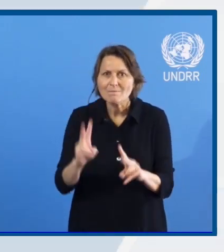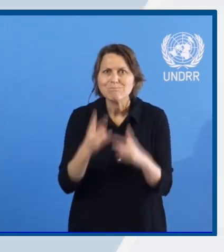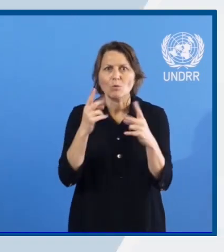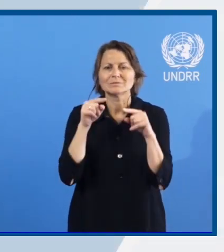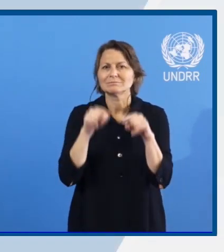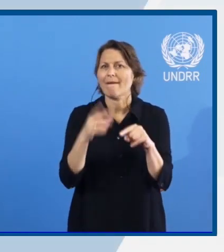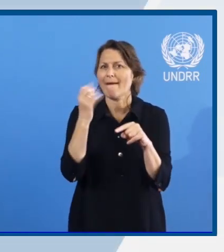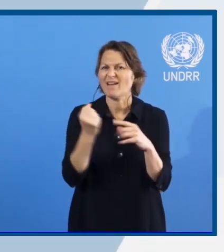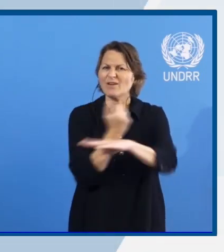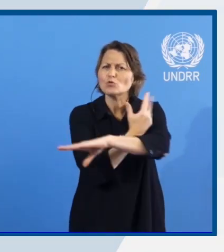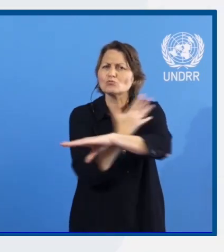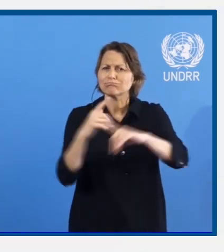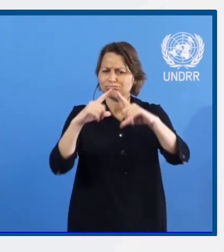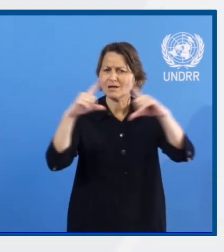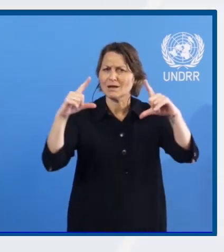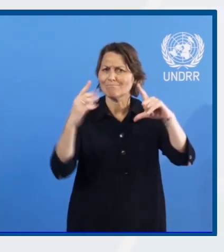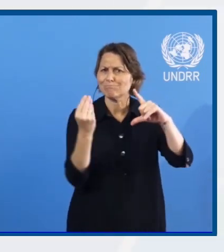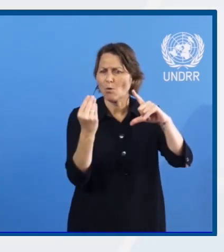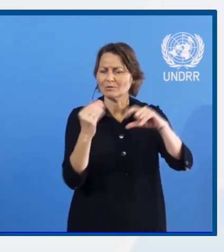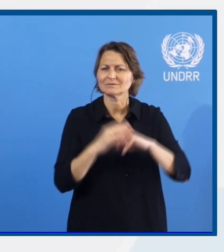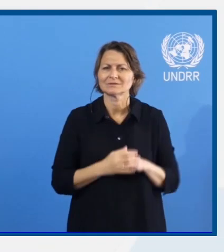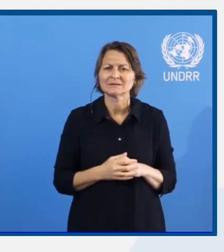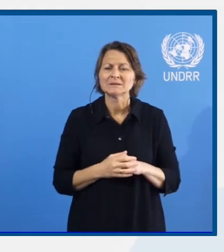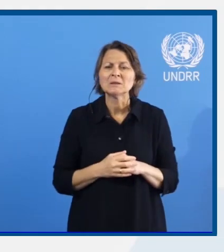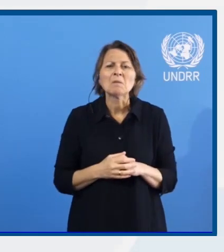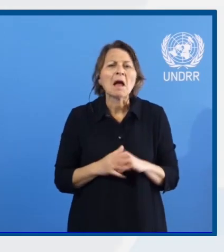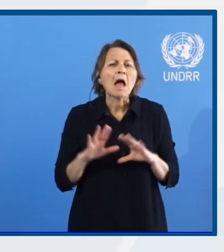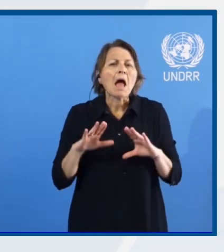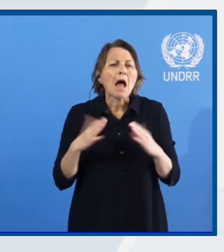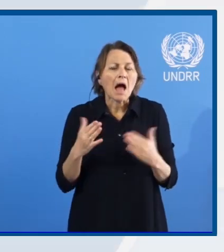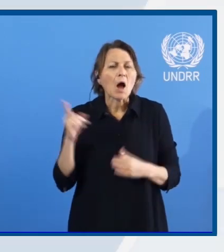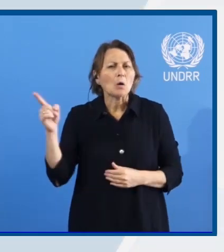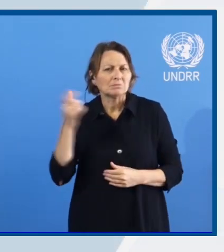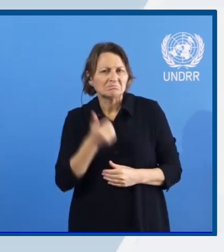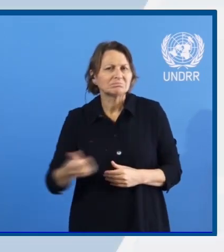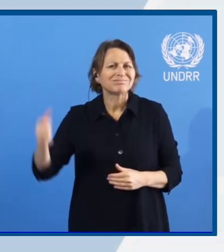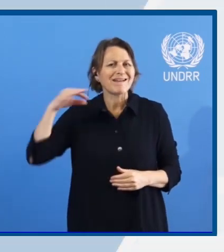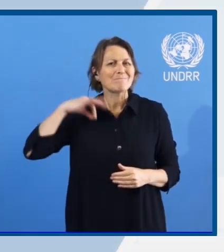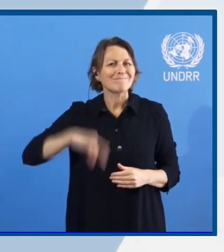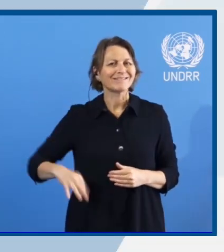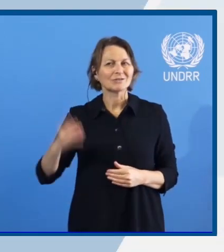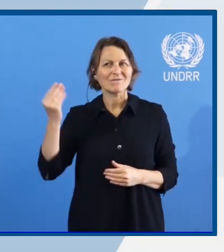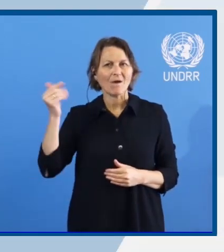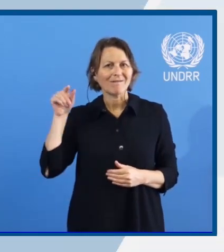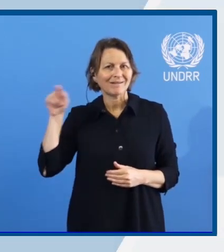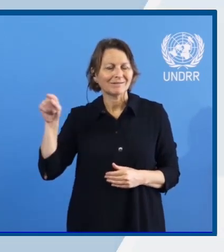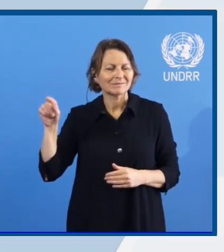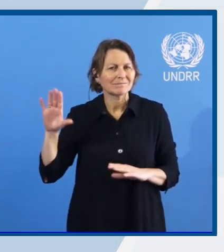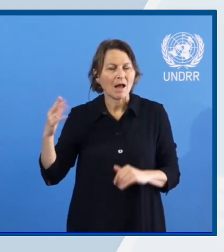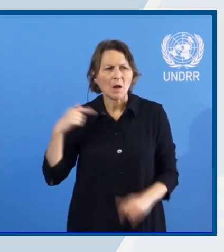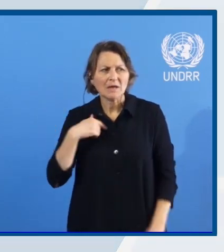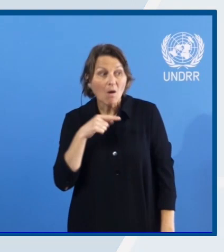if you look into the financing benefits for the Ministry of Finance and the country, they are not there. They are